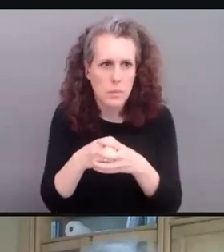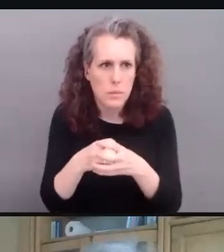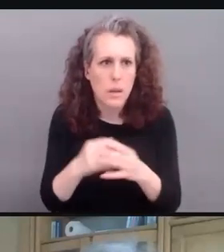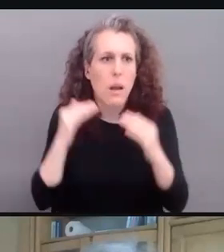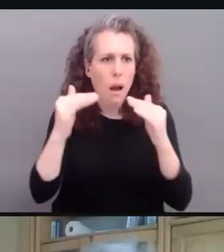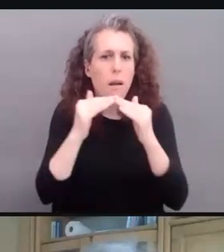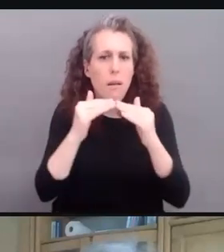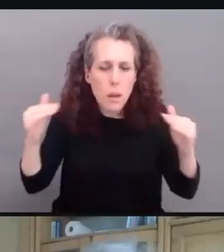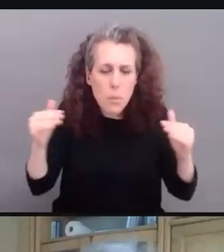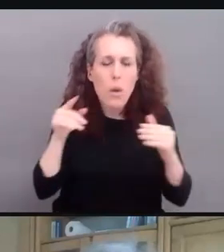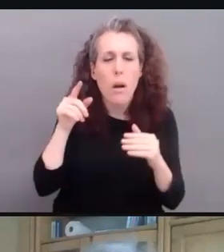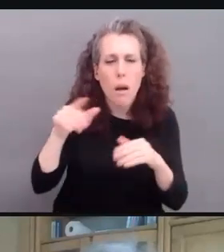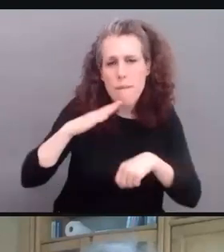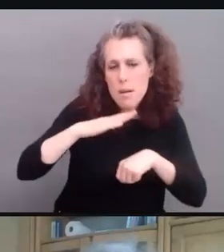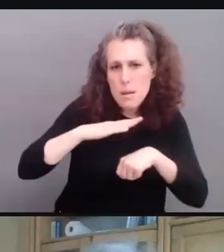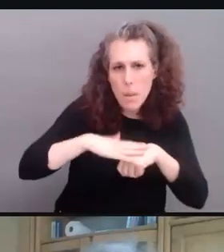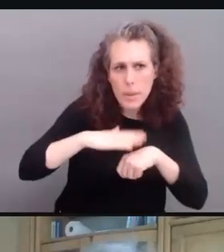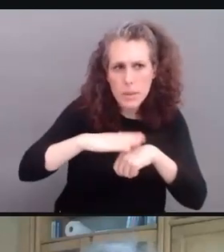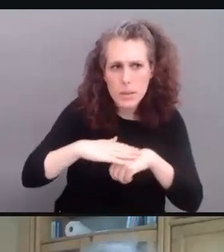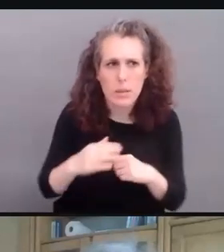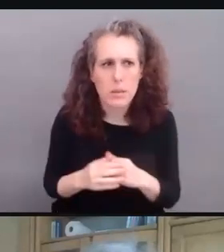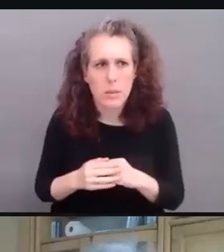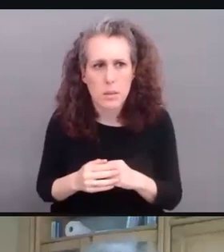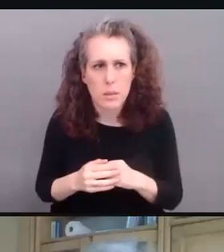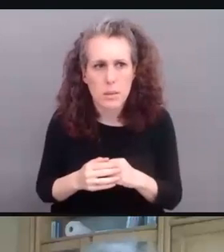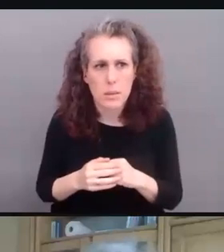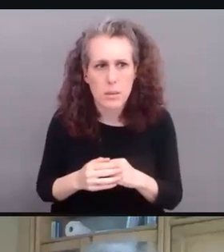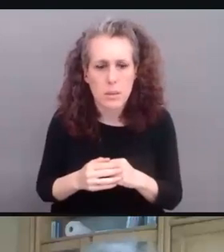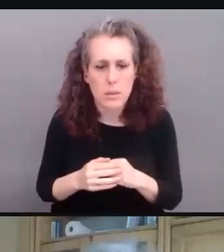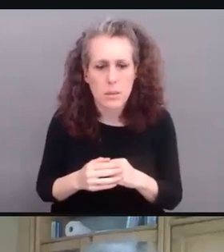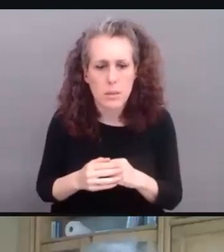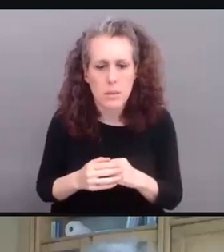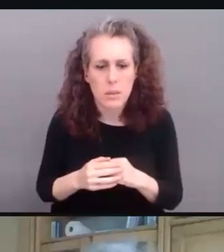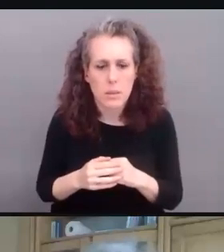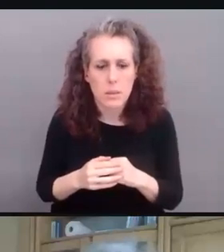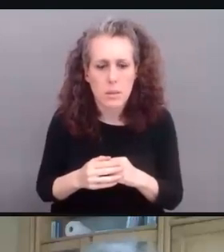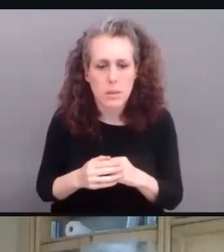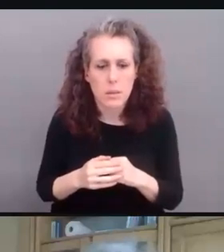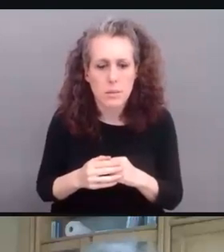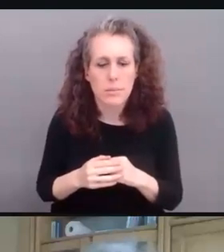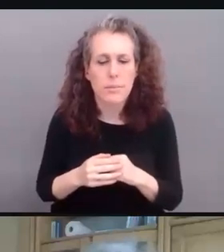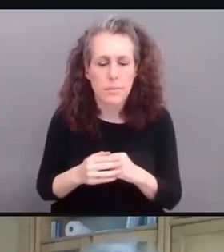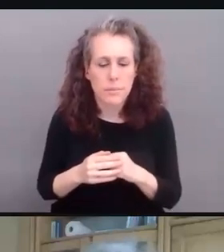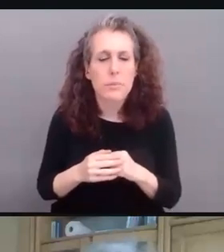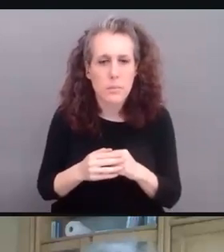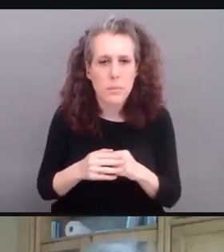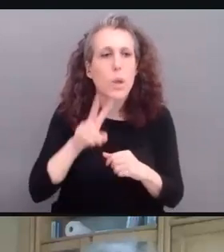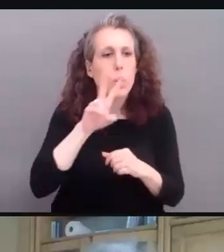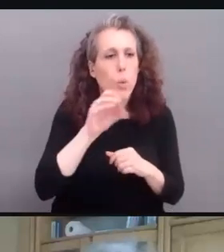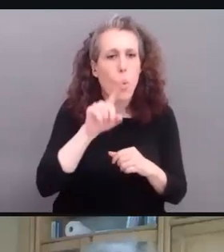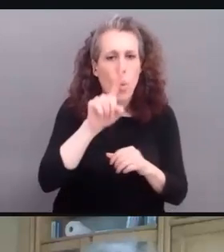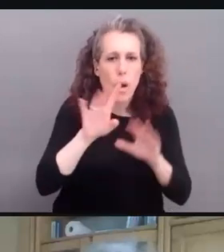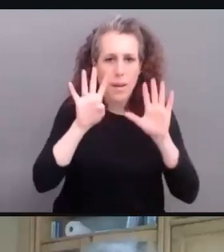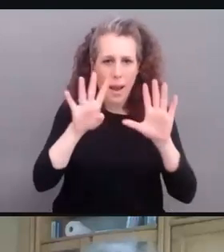different stages. We had also a first open workshop in 2019. Perhaps some of you